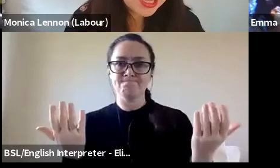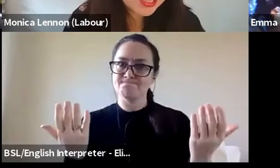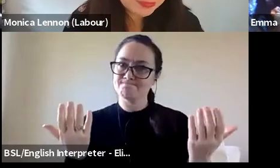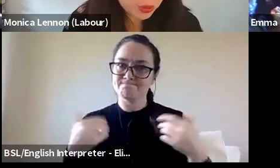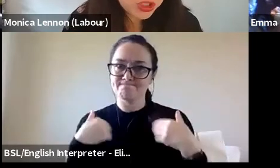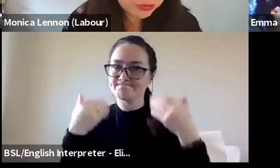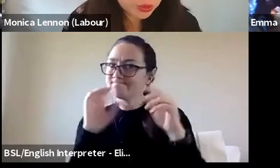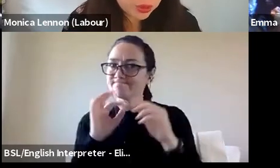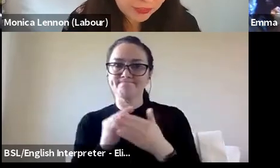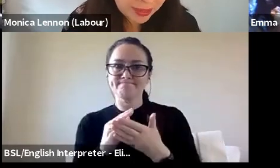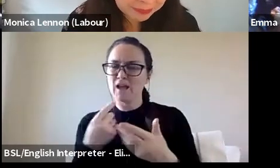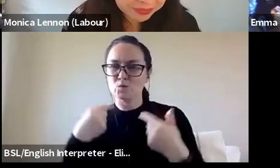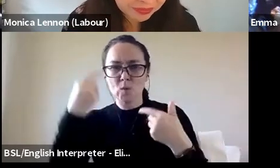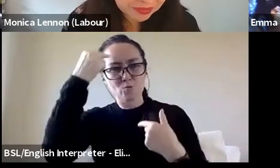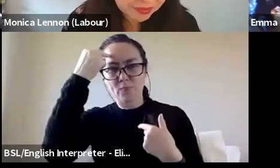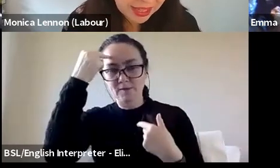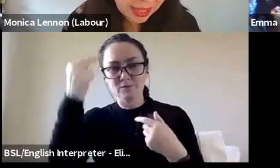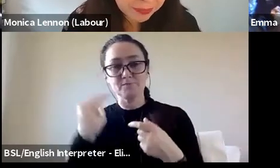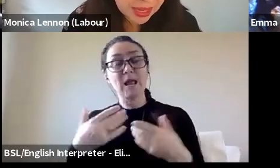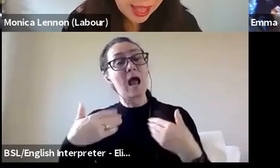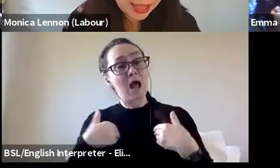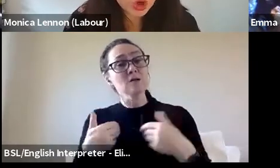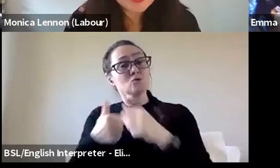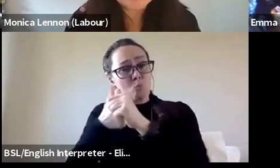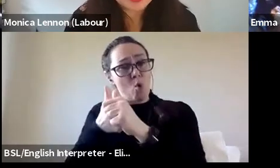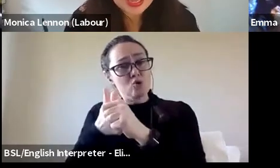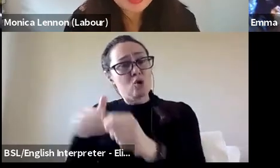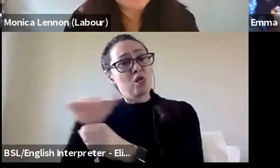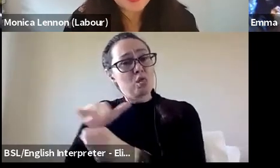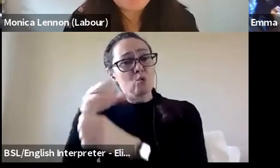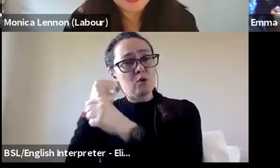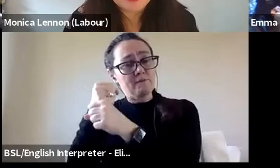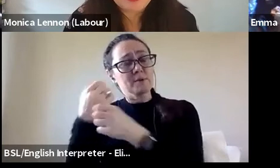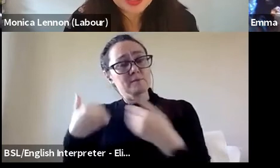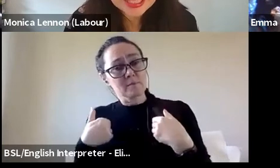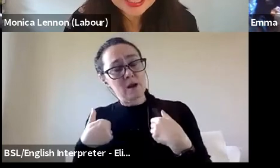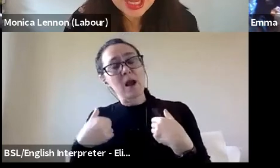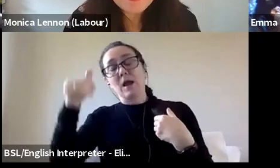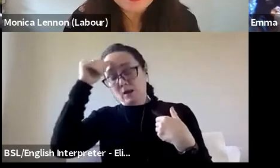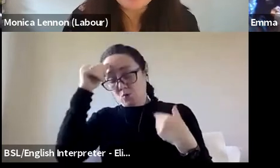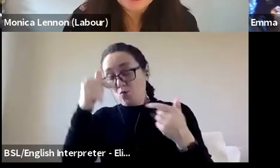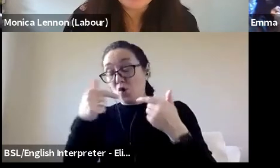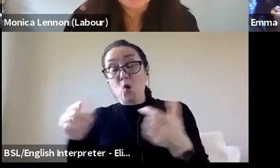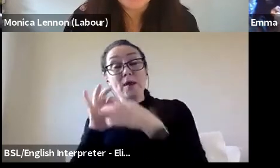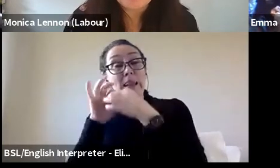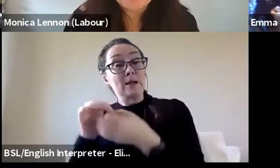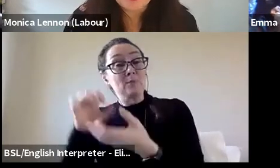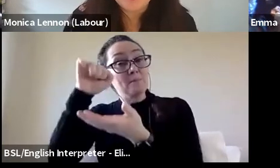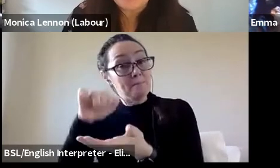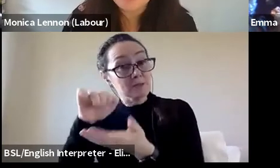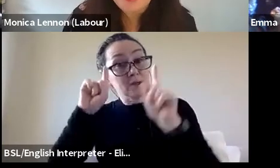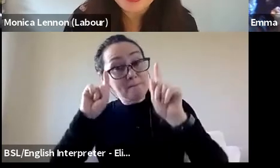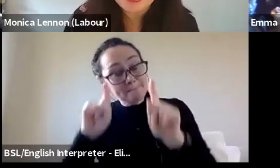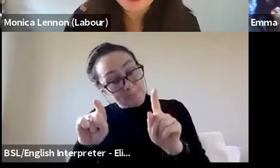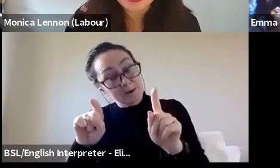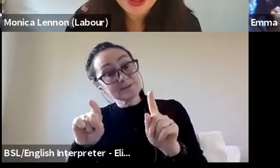strong supporter of local government, and often it is about budgets and funding, but sometimes local government will